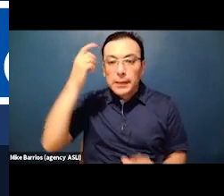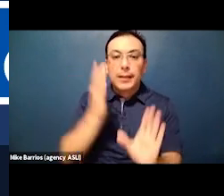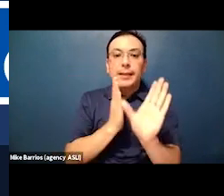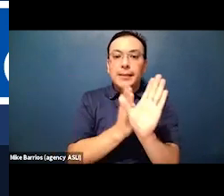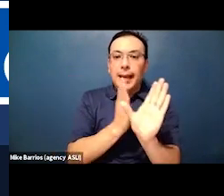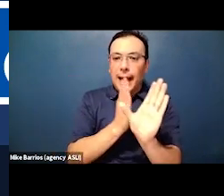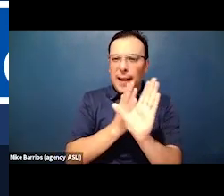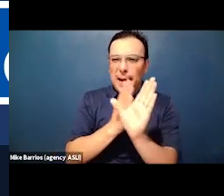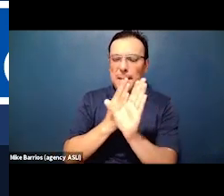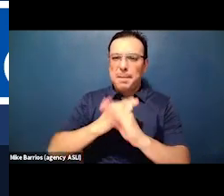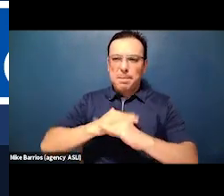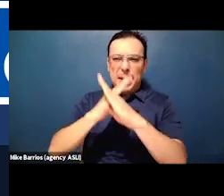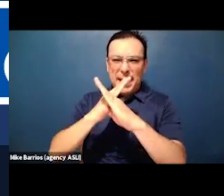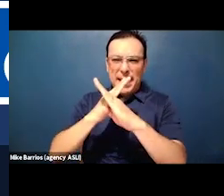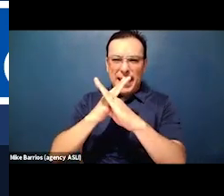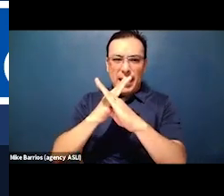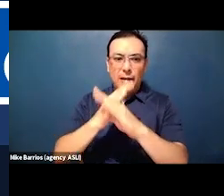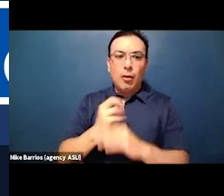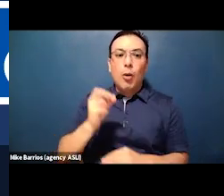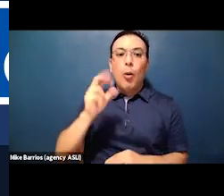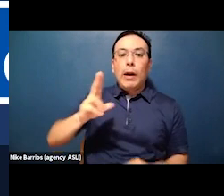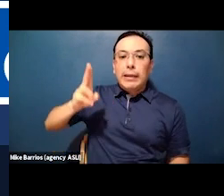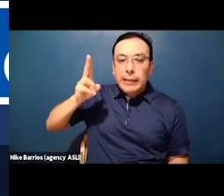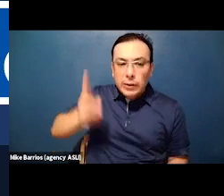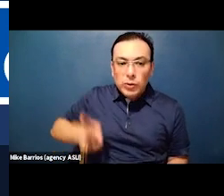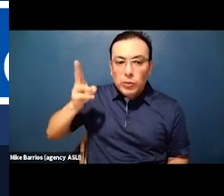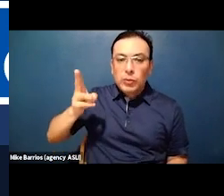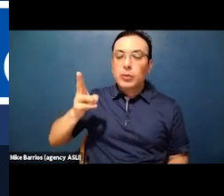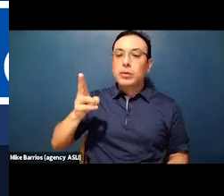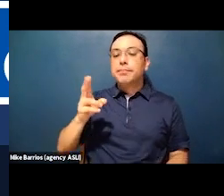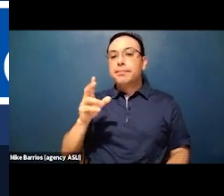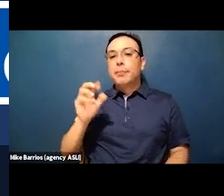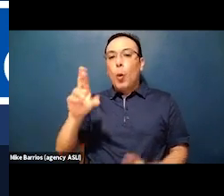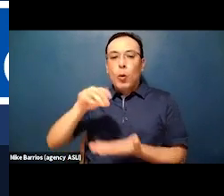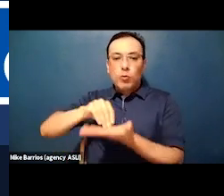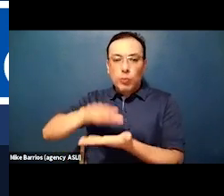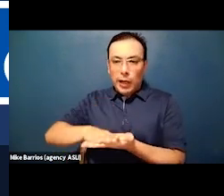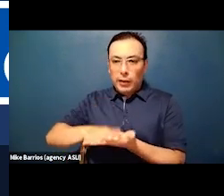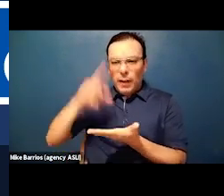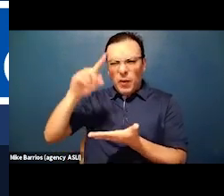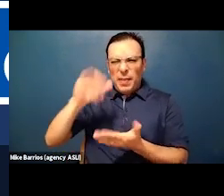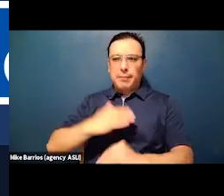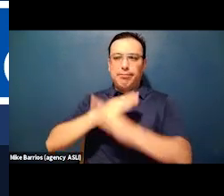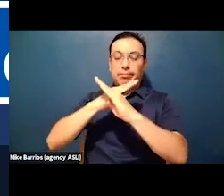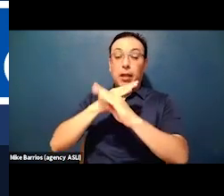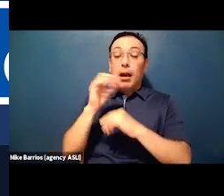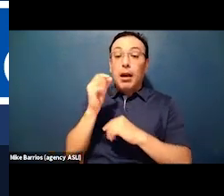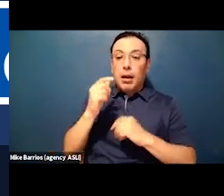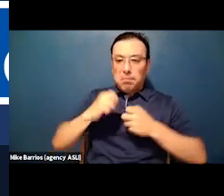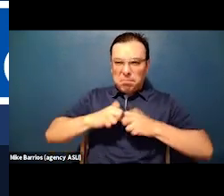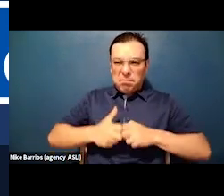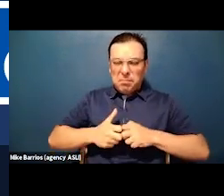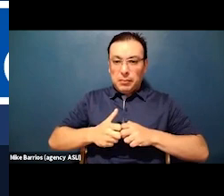that the word substantially is not in this definition, which means that the NYC